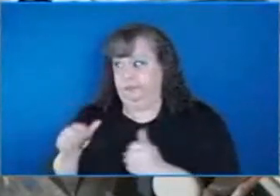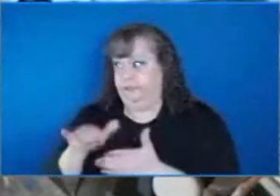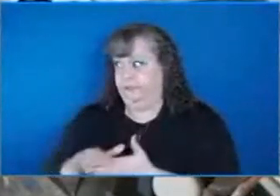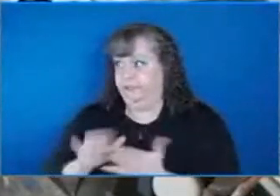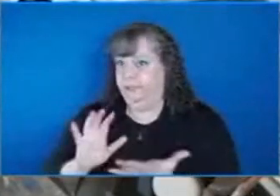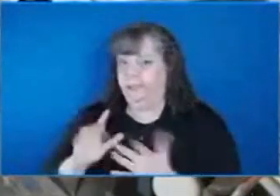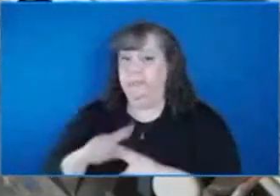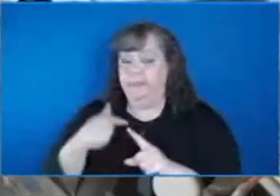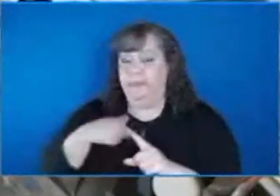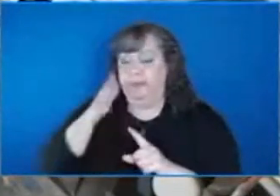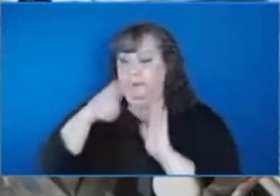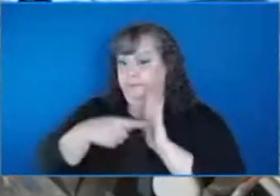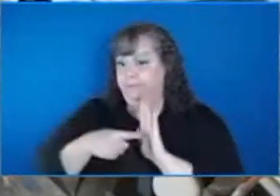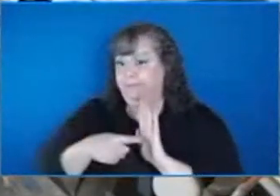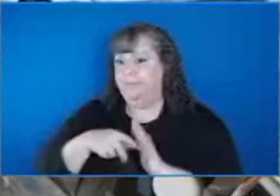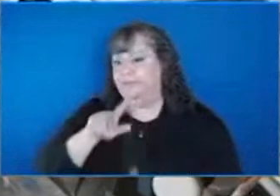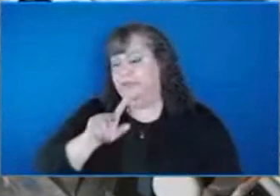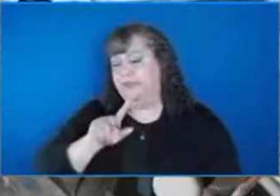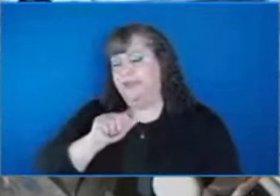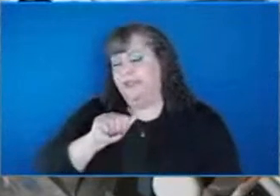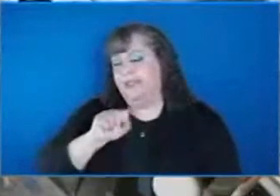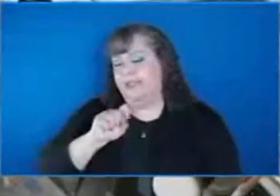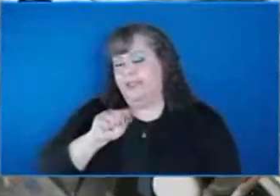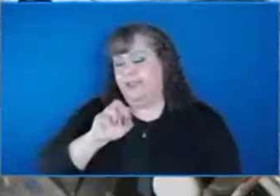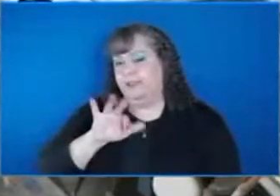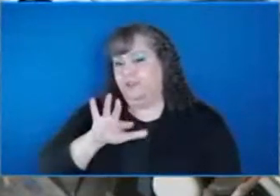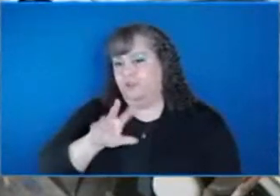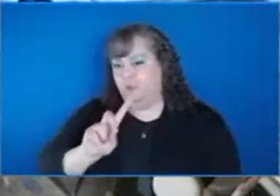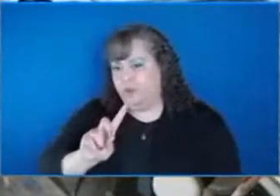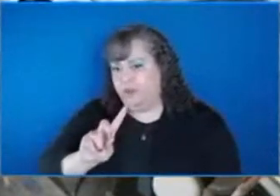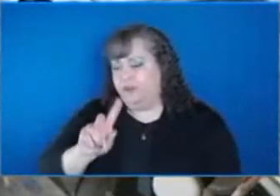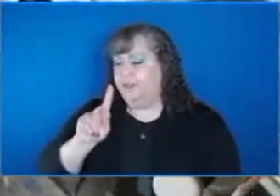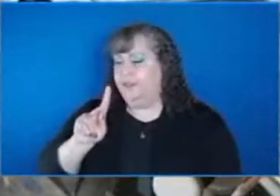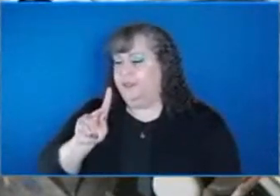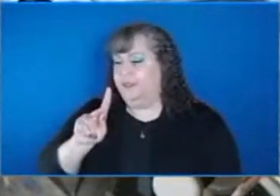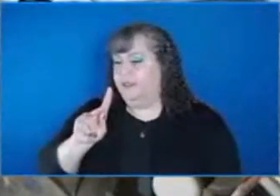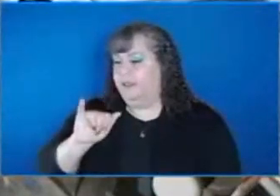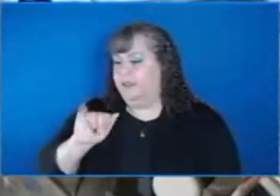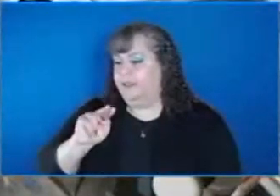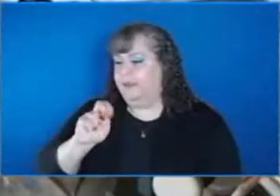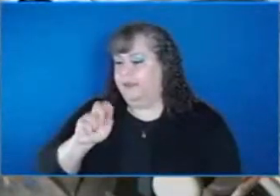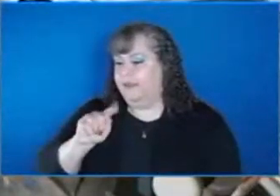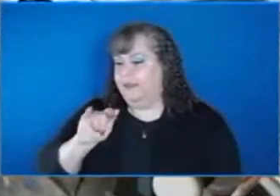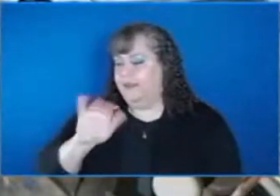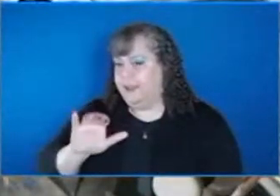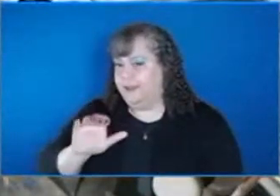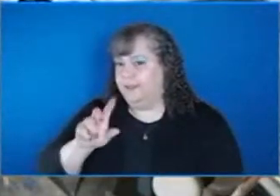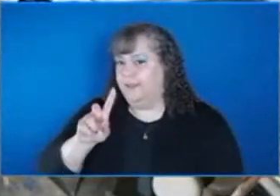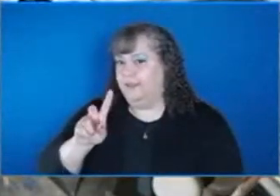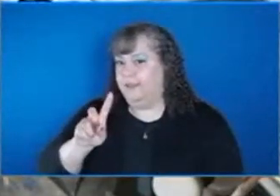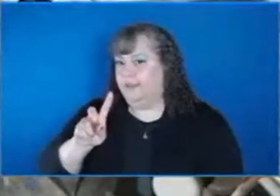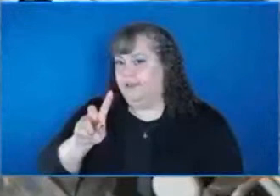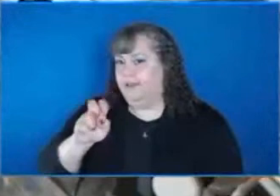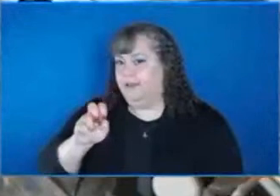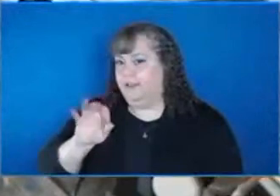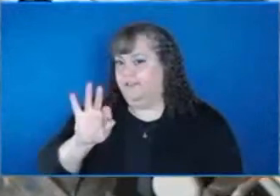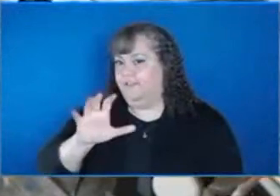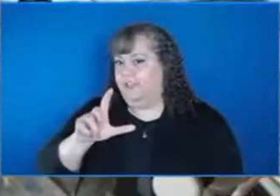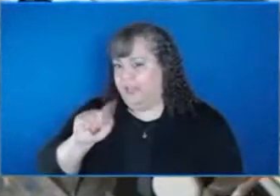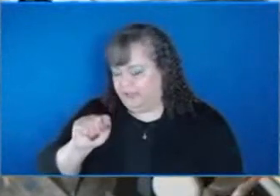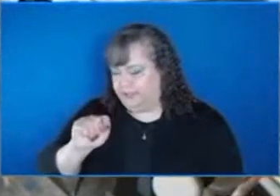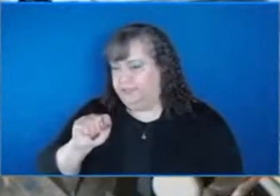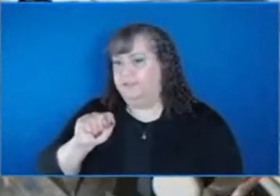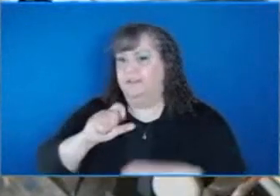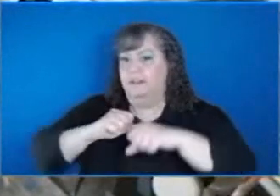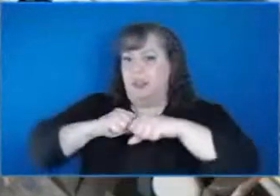asteroid kinetic deflection method, which is really the moment that spacecraft crashes into the asteroid. So we're gonna use